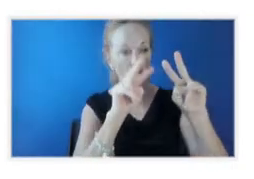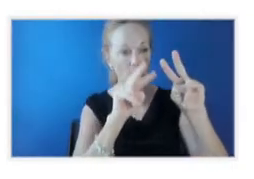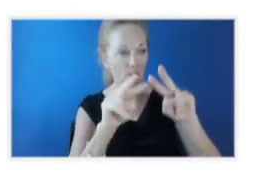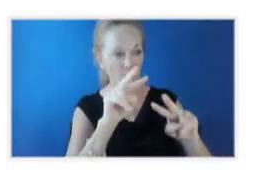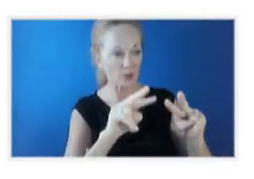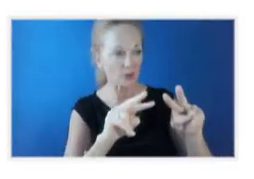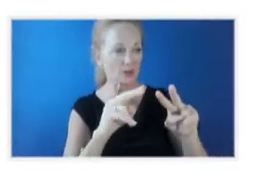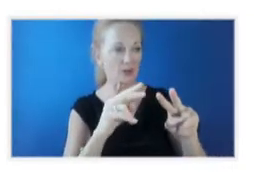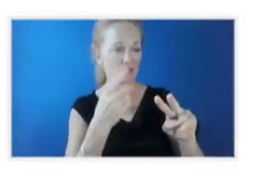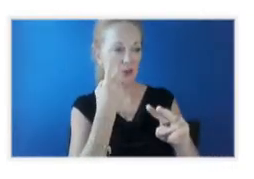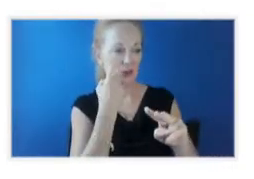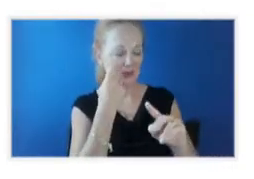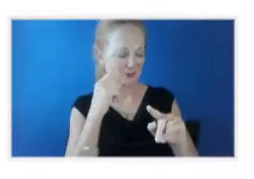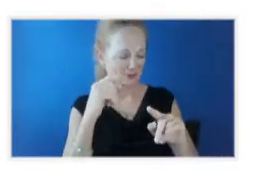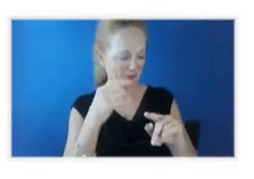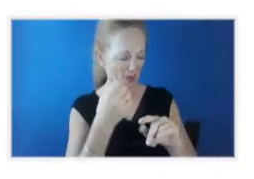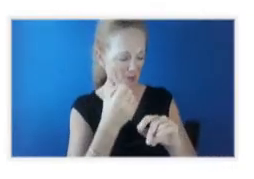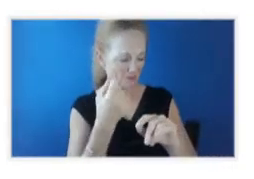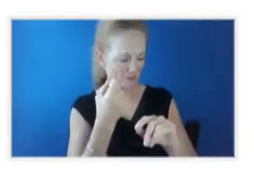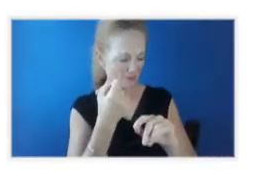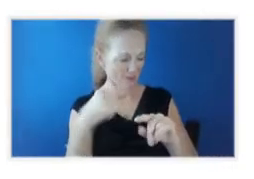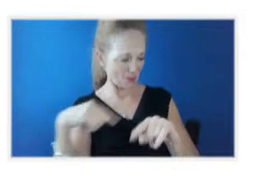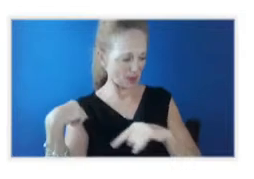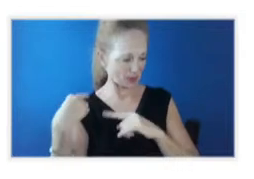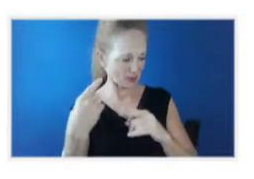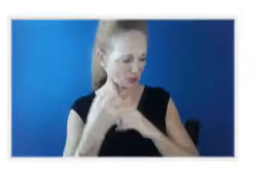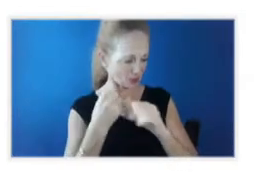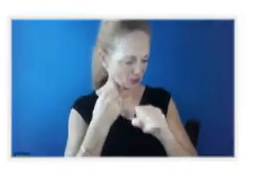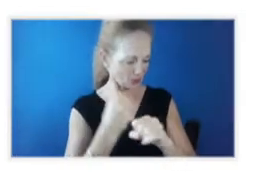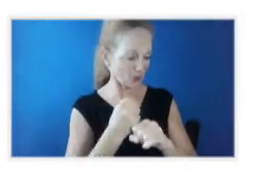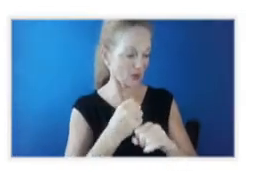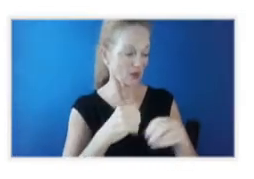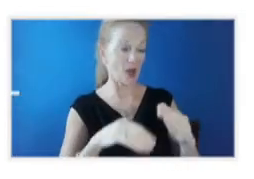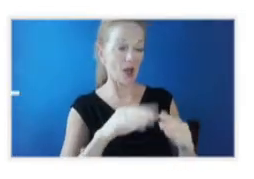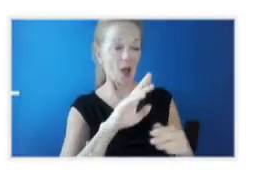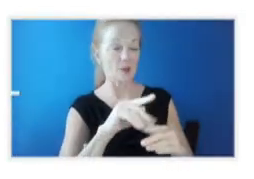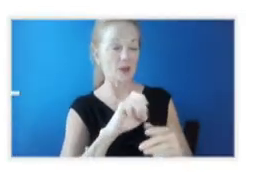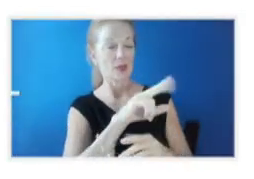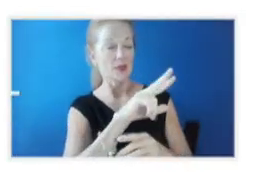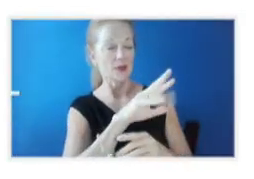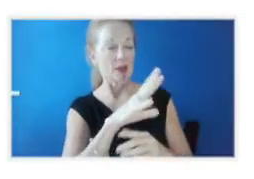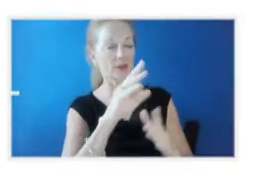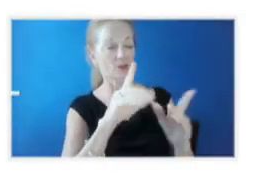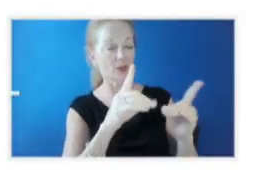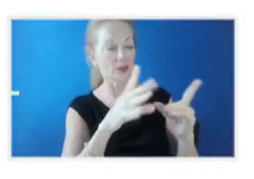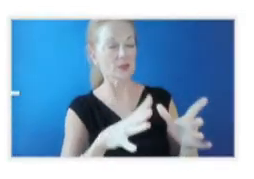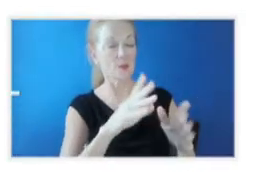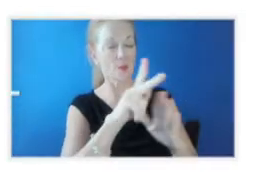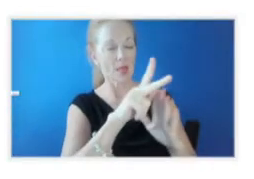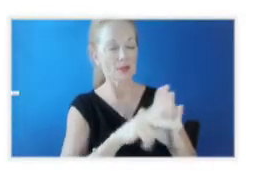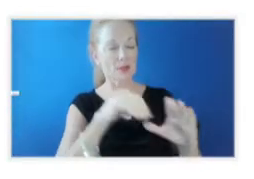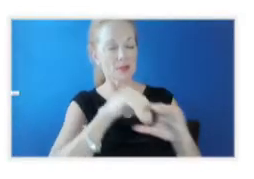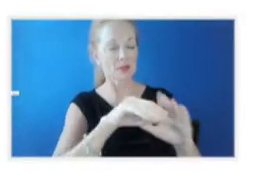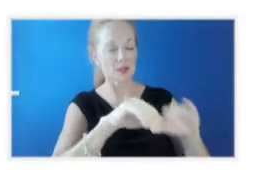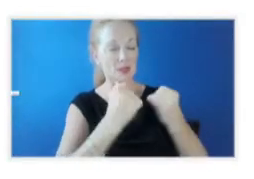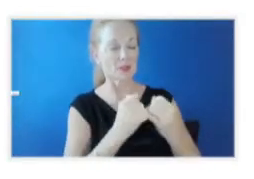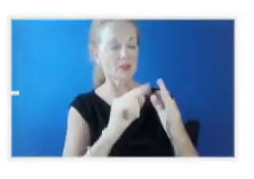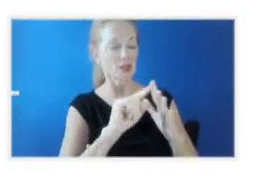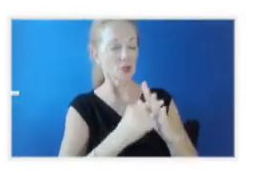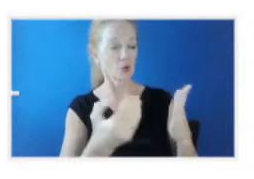just over this past year, we've updated 35 directives and policies within our agency, launched a new